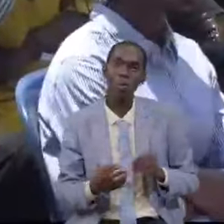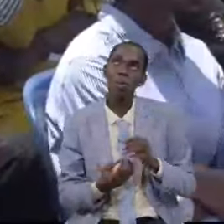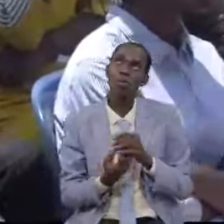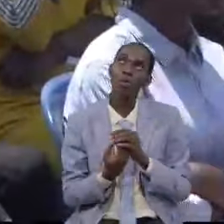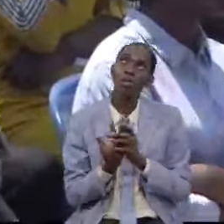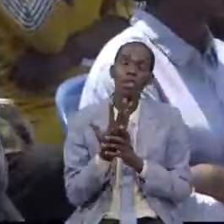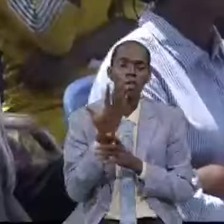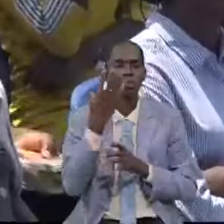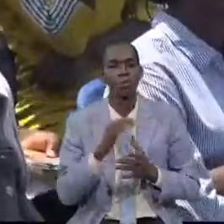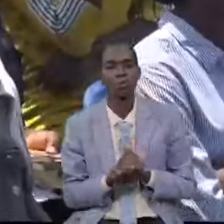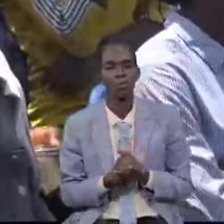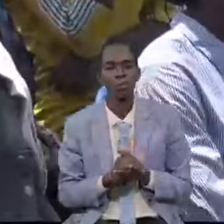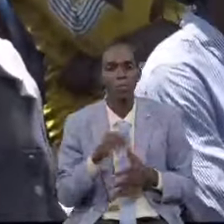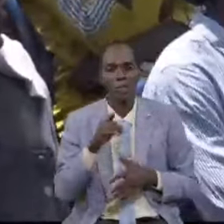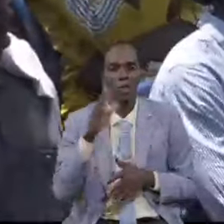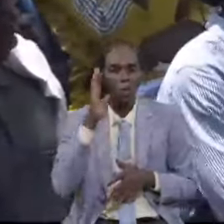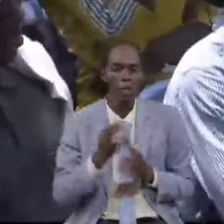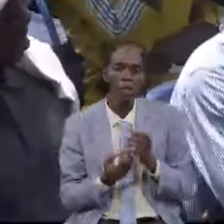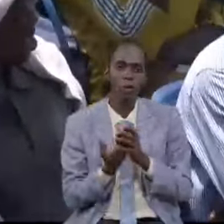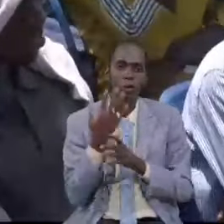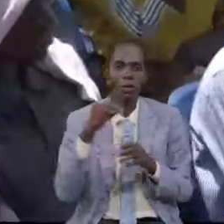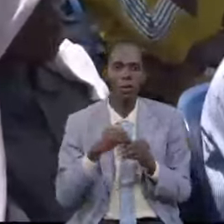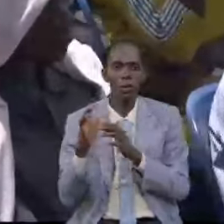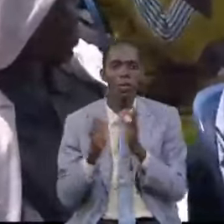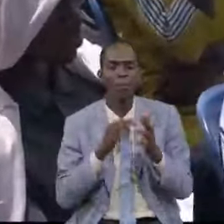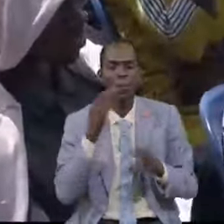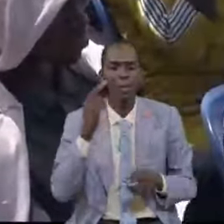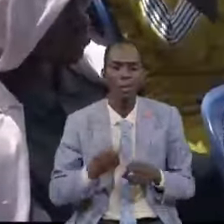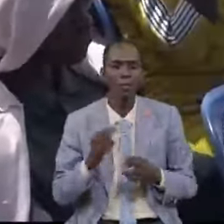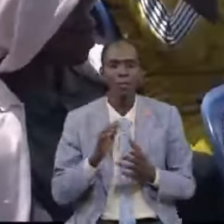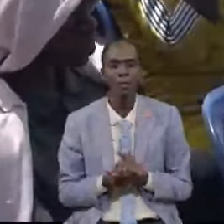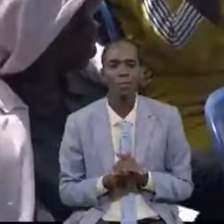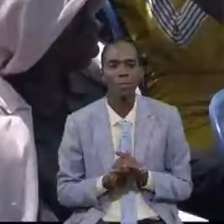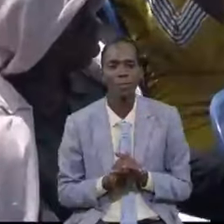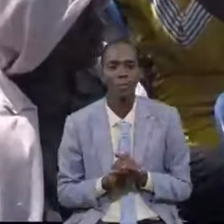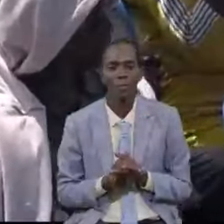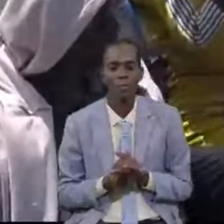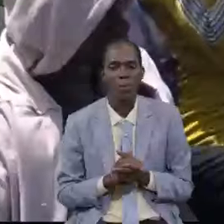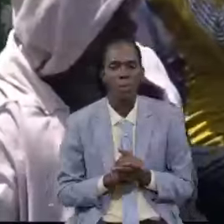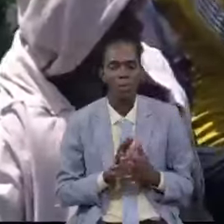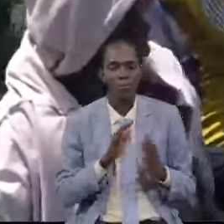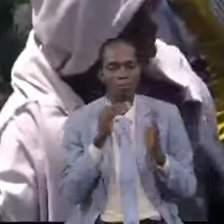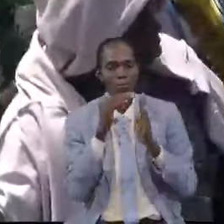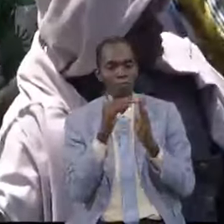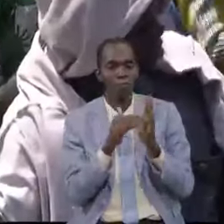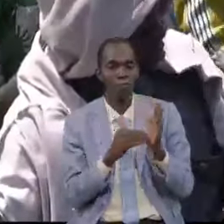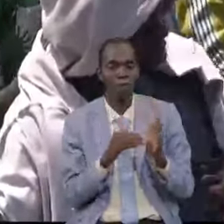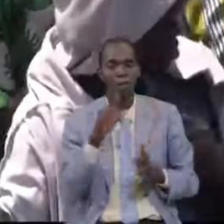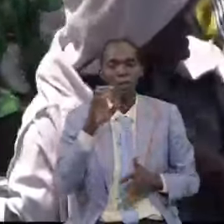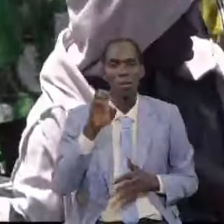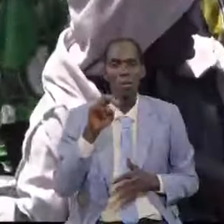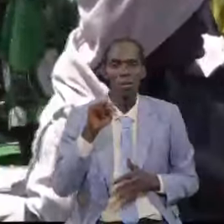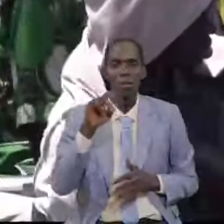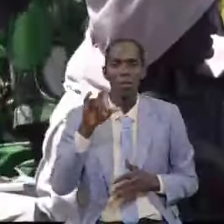grow in Jesus' name. Enlisted for growth, for growing towards